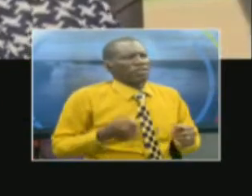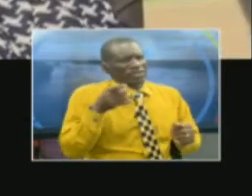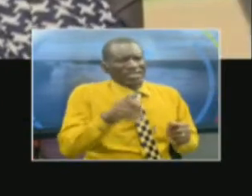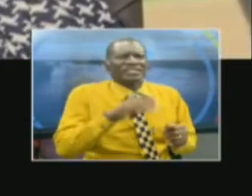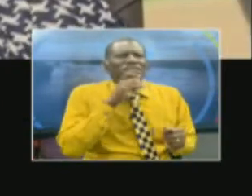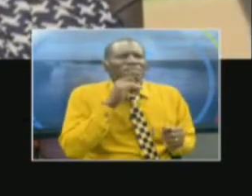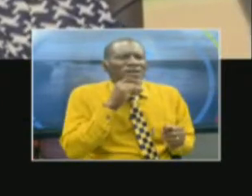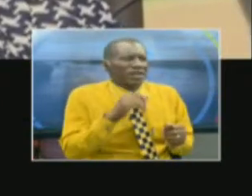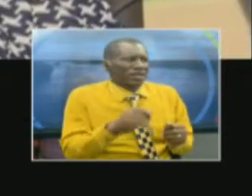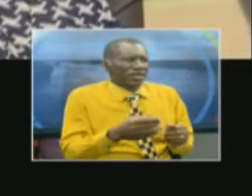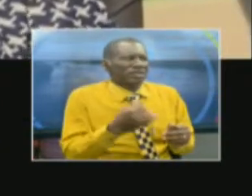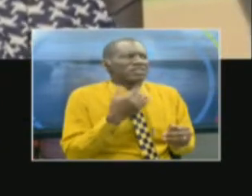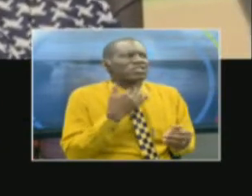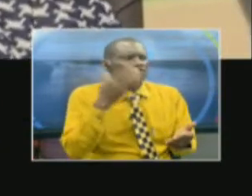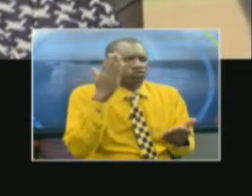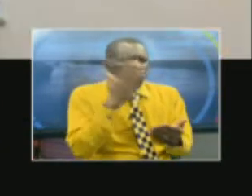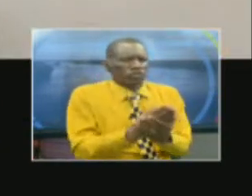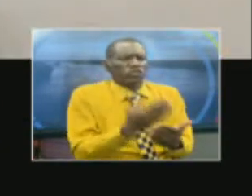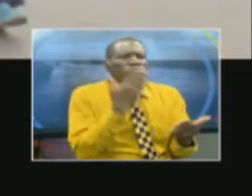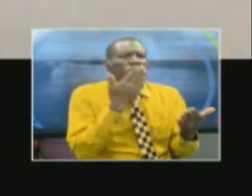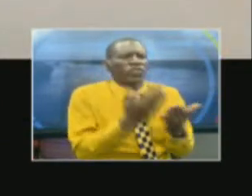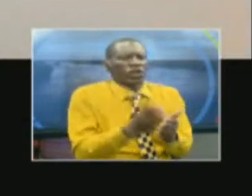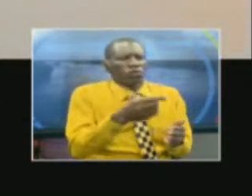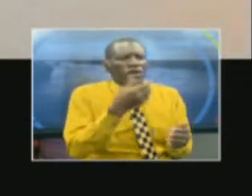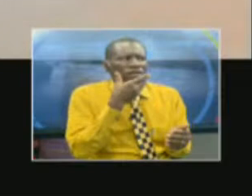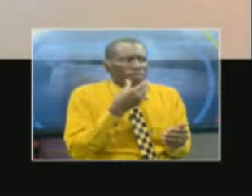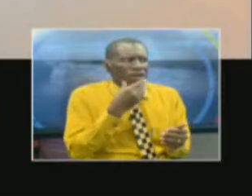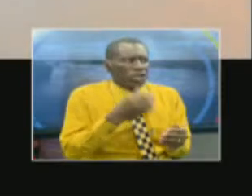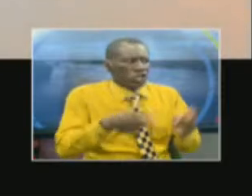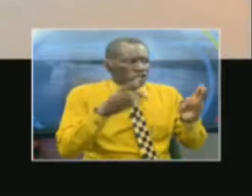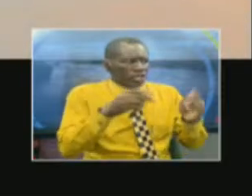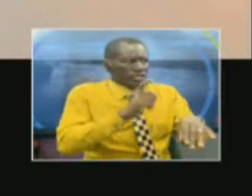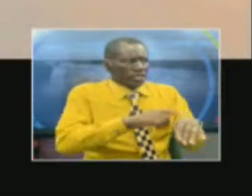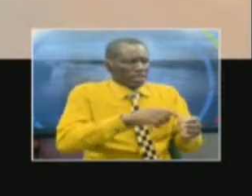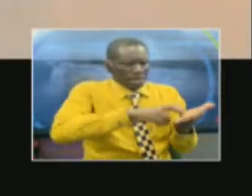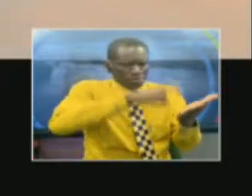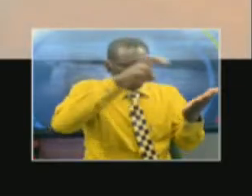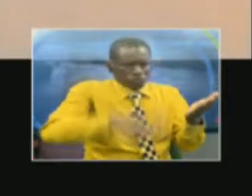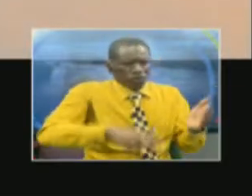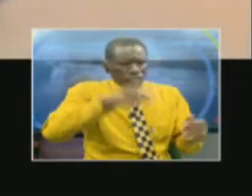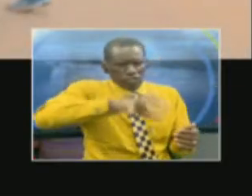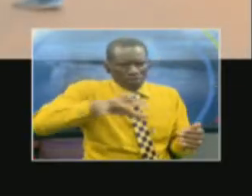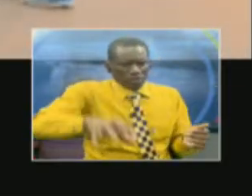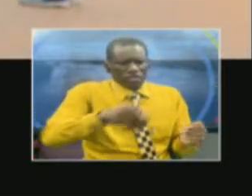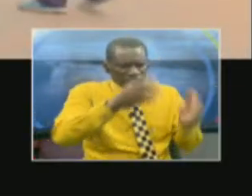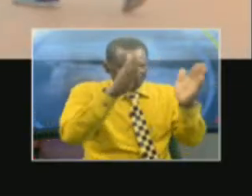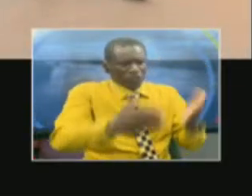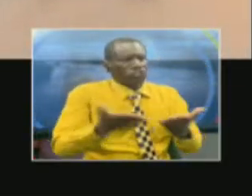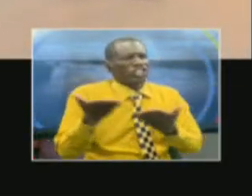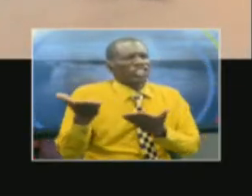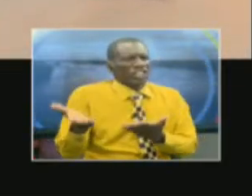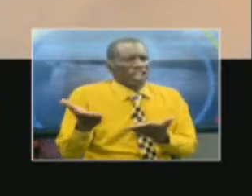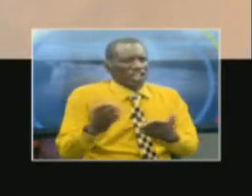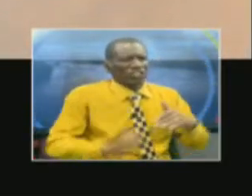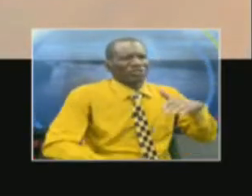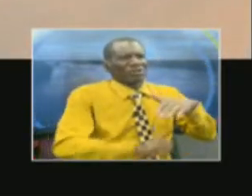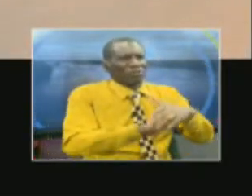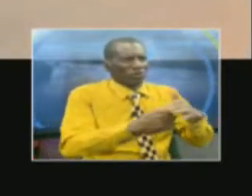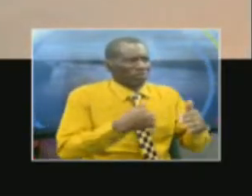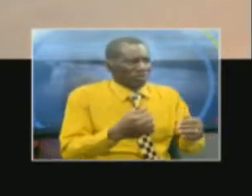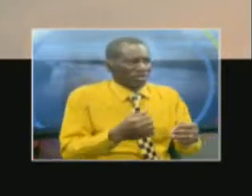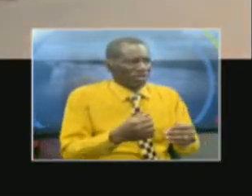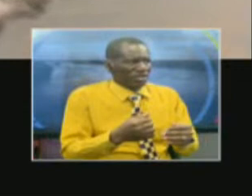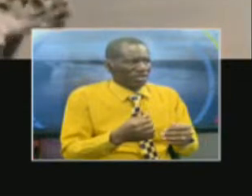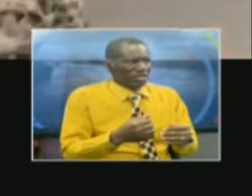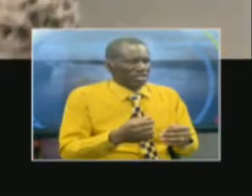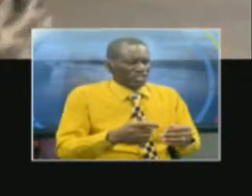guy whom I want to really thank. When I usually alight from the matatu, he's there. And I'll